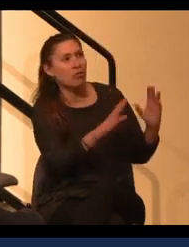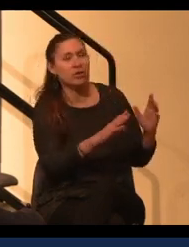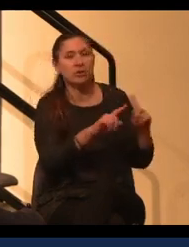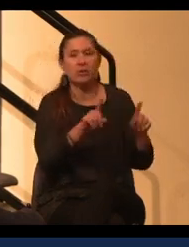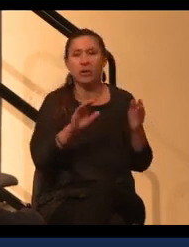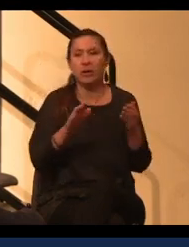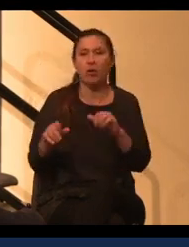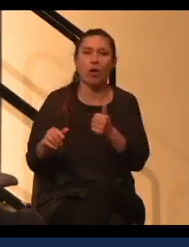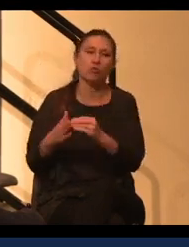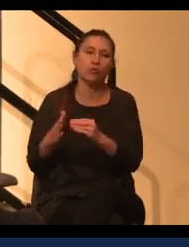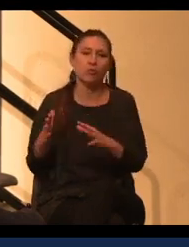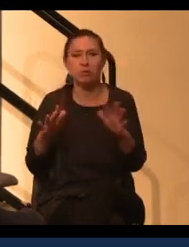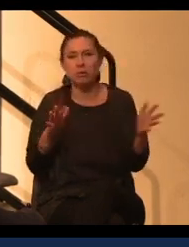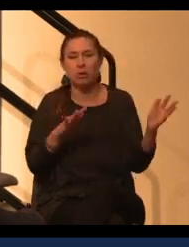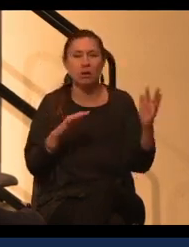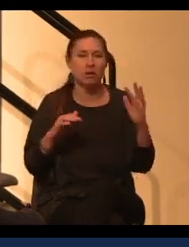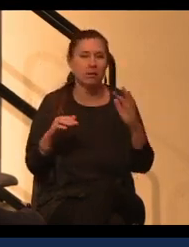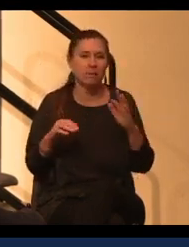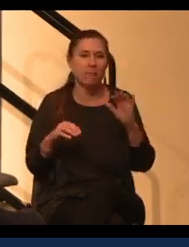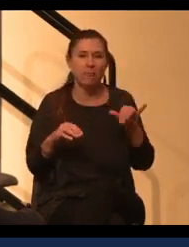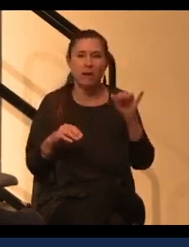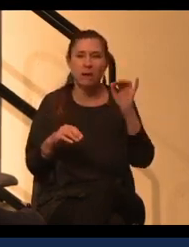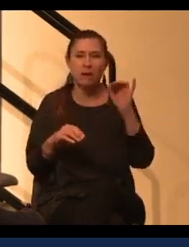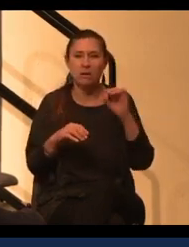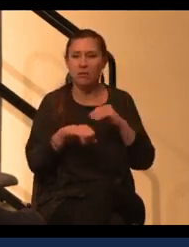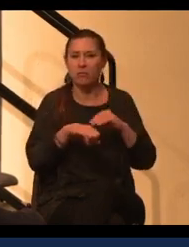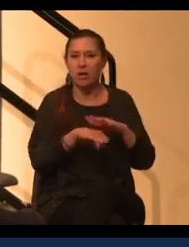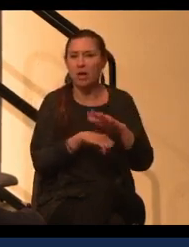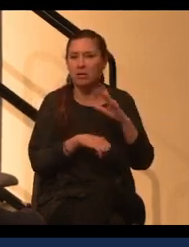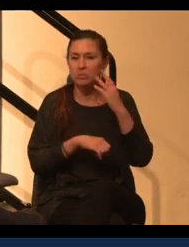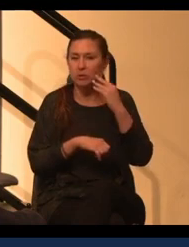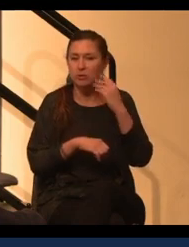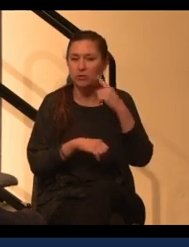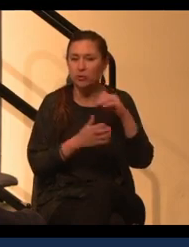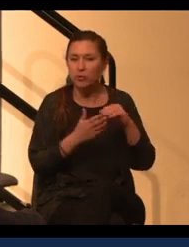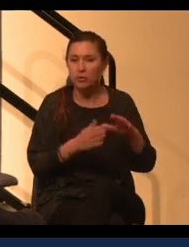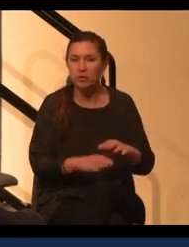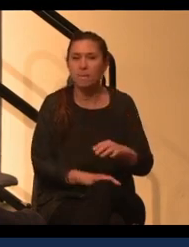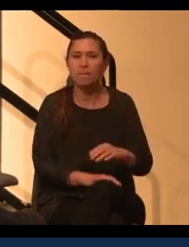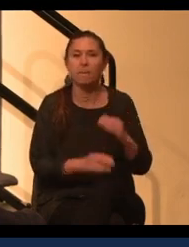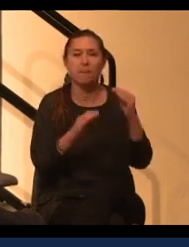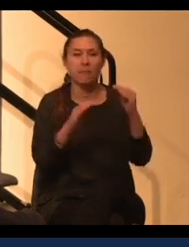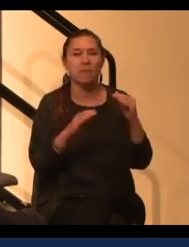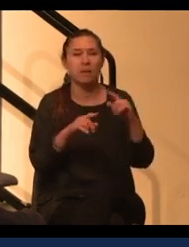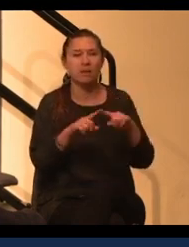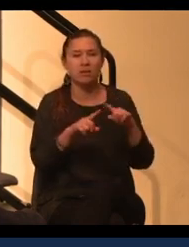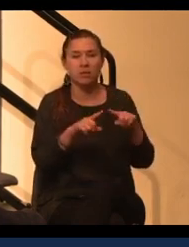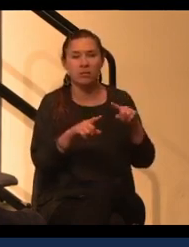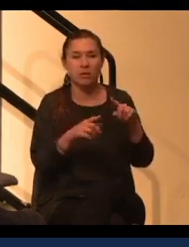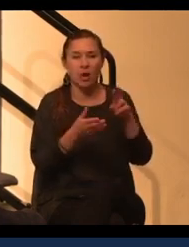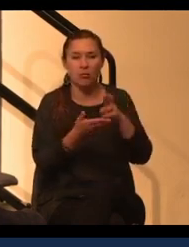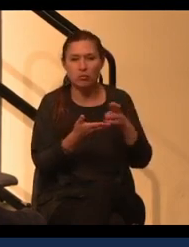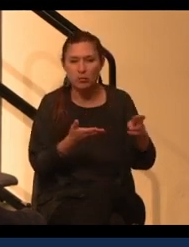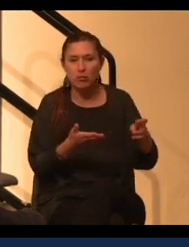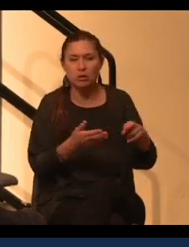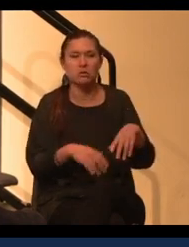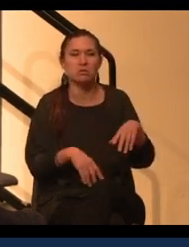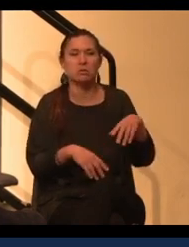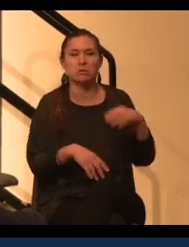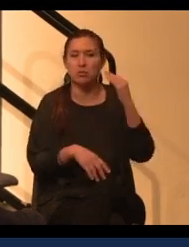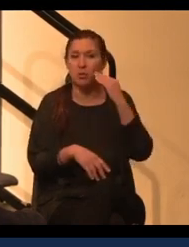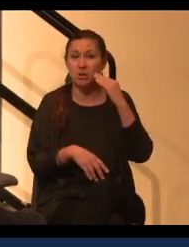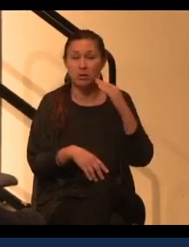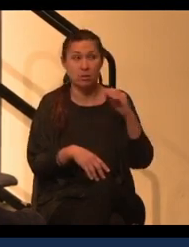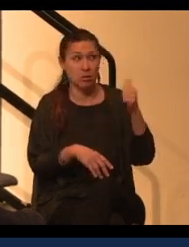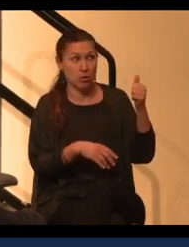in class, all of that, of course, also affects their experience. Resources and awareness. If those of you who've looked at universities in